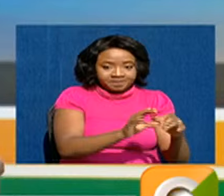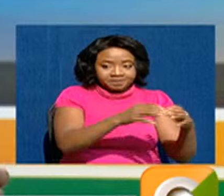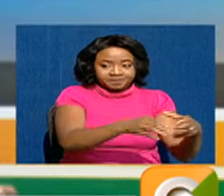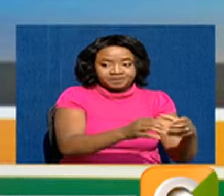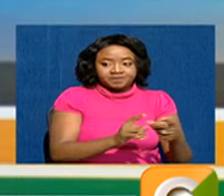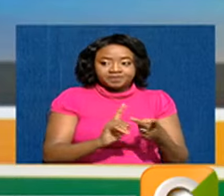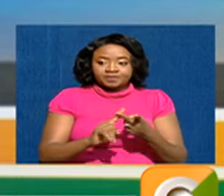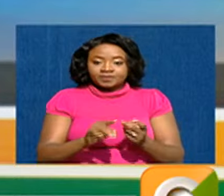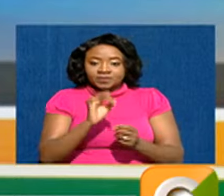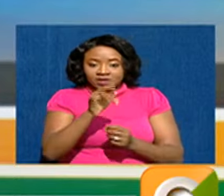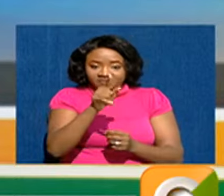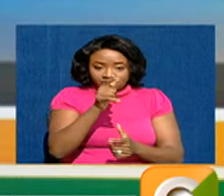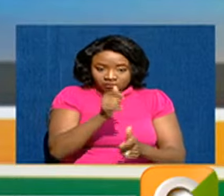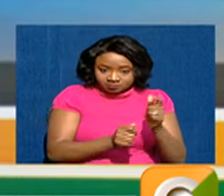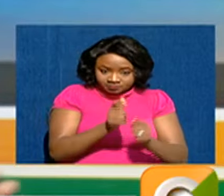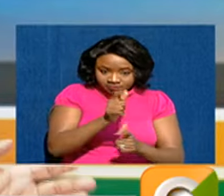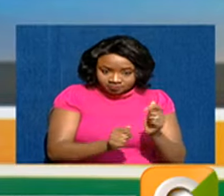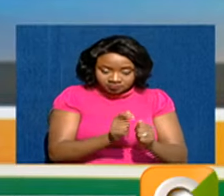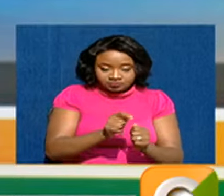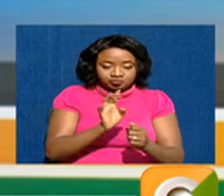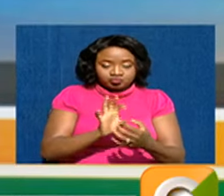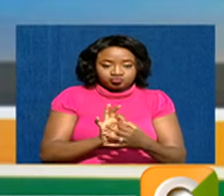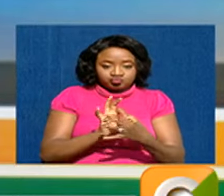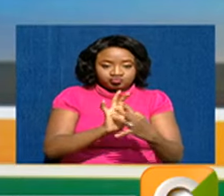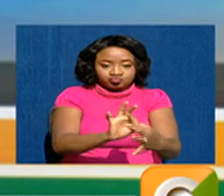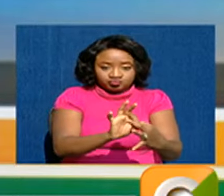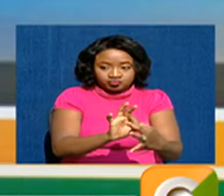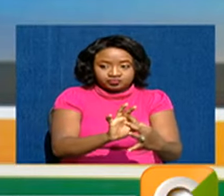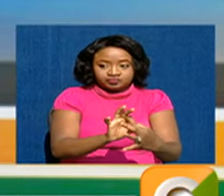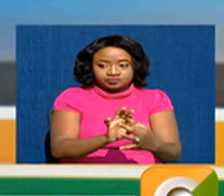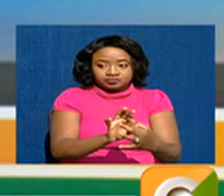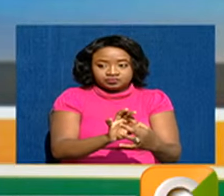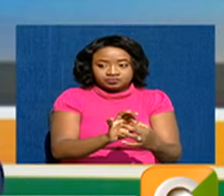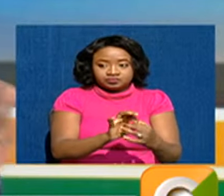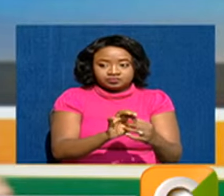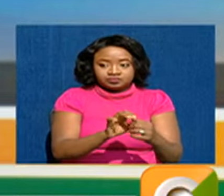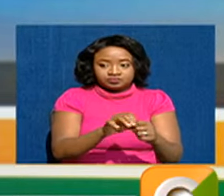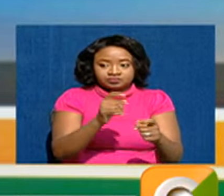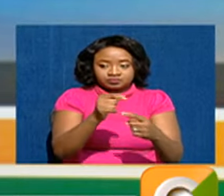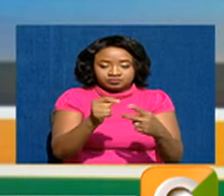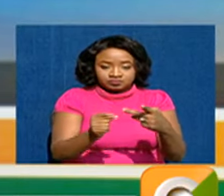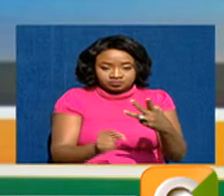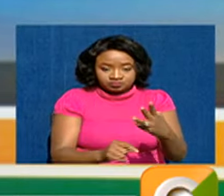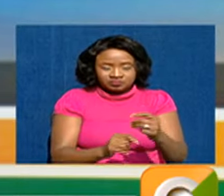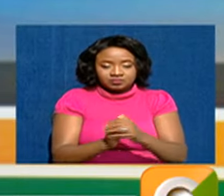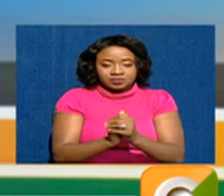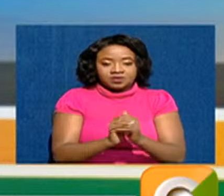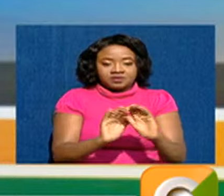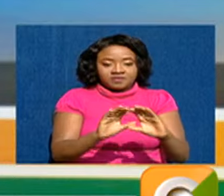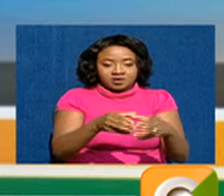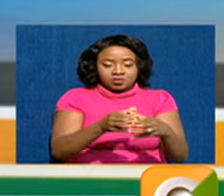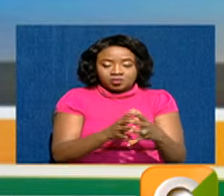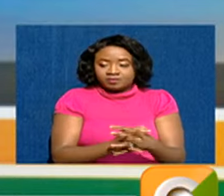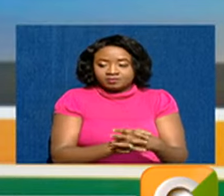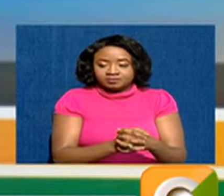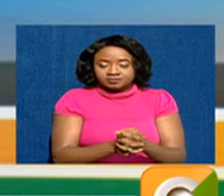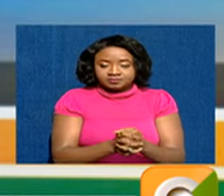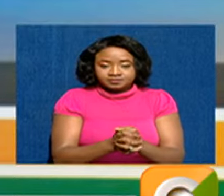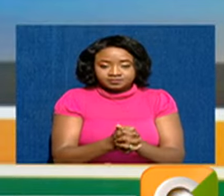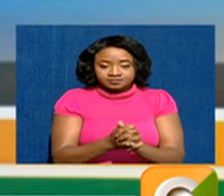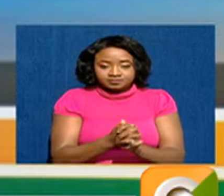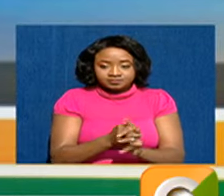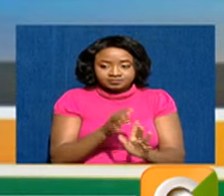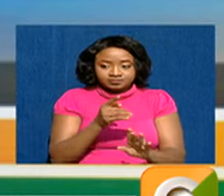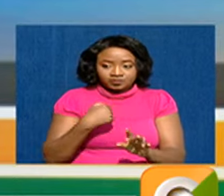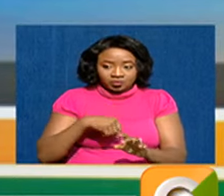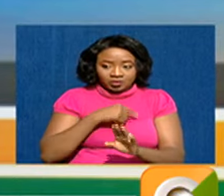are a milk farmer, you needed to join various cooperatives that are there in the upper region of Murang'a. Mm. So,